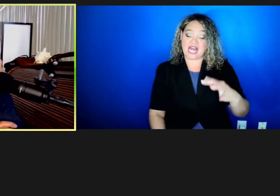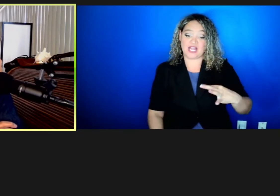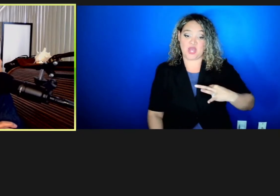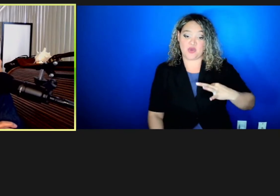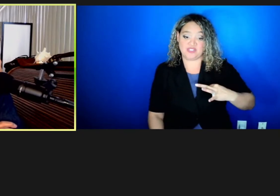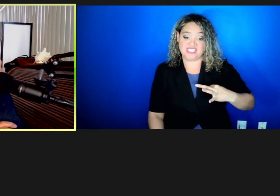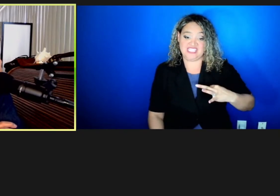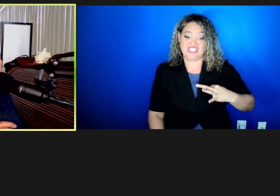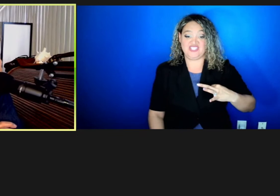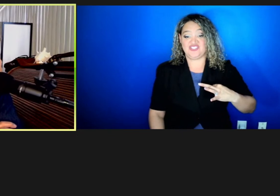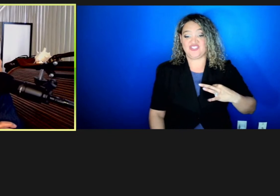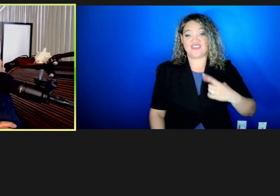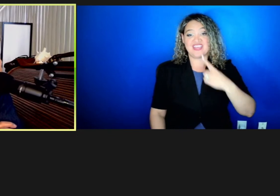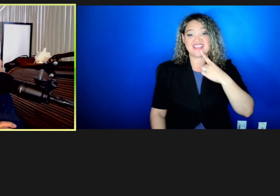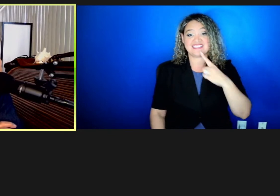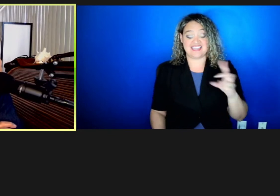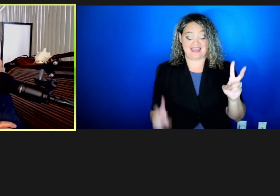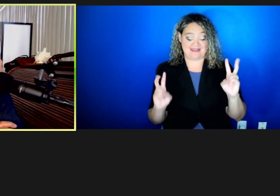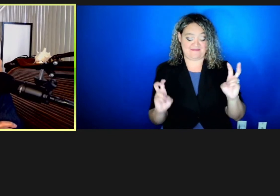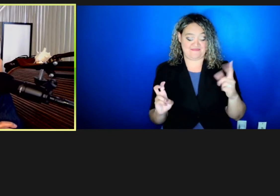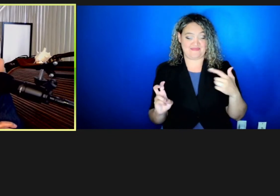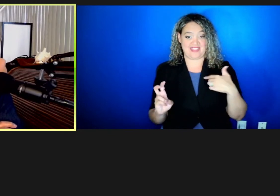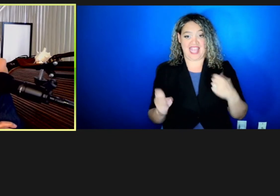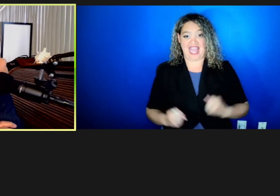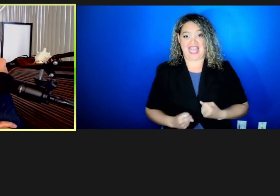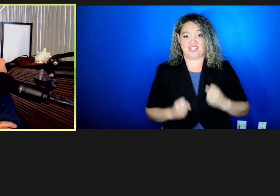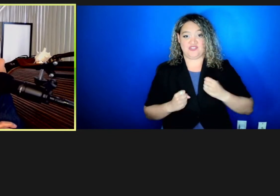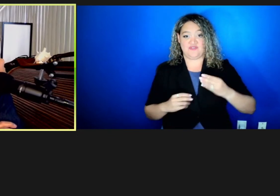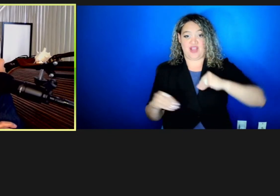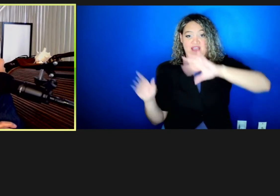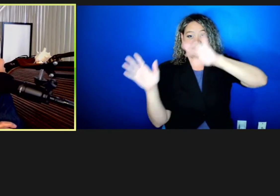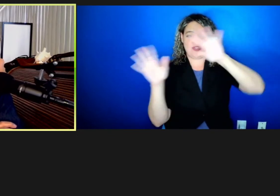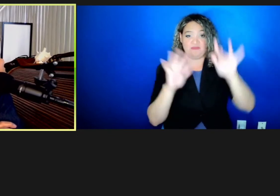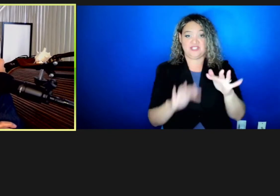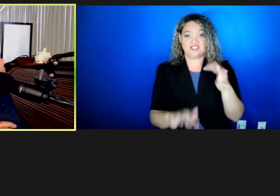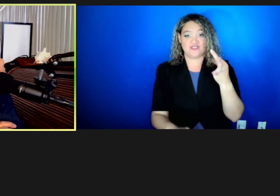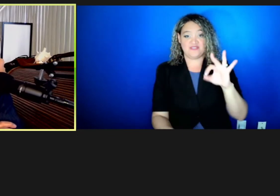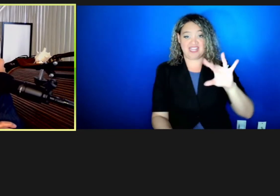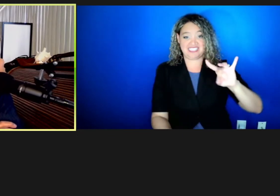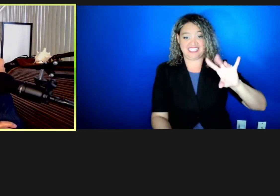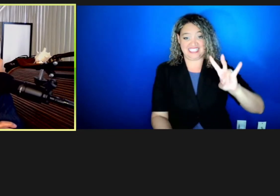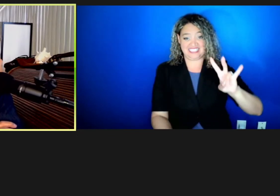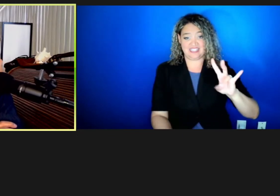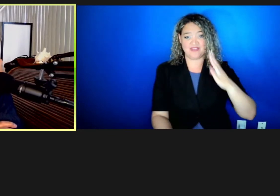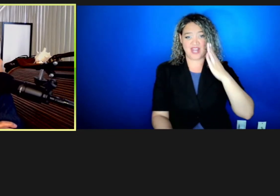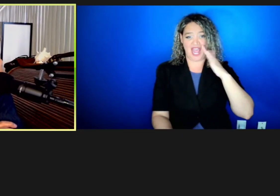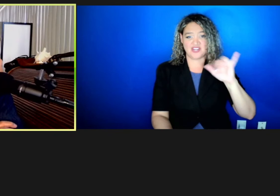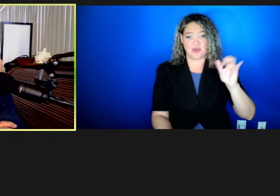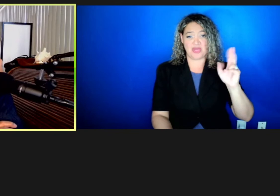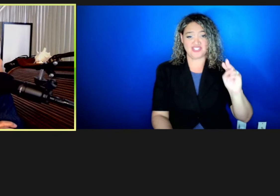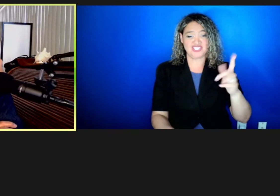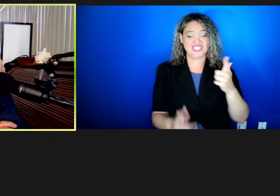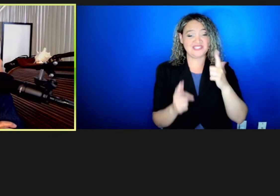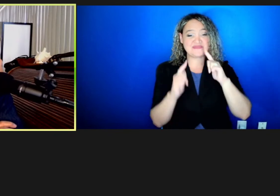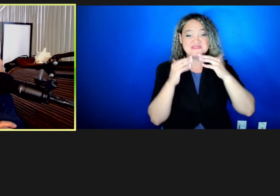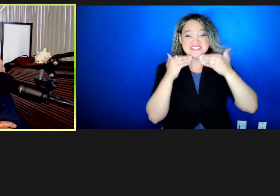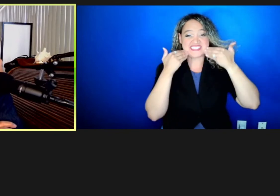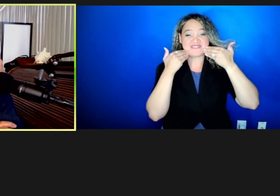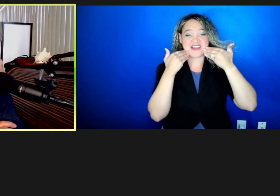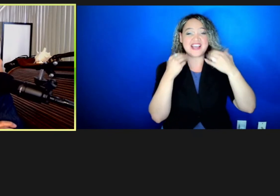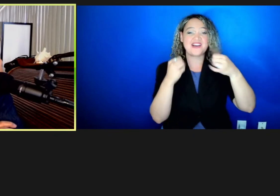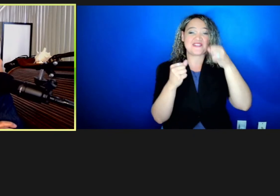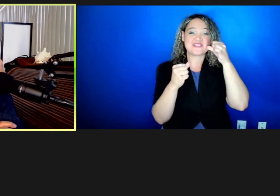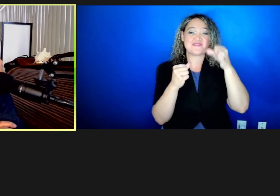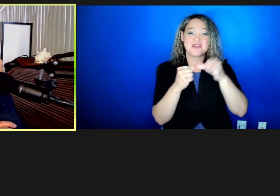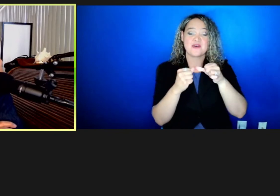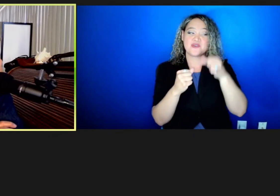of 1987. I know that Jean would have wanted one and would have smiled, remembering how hard